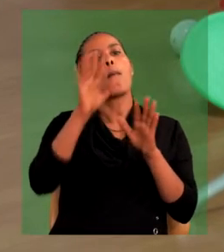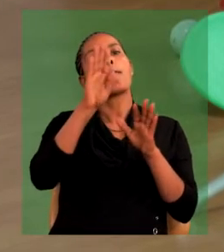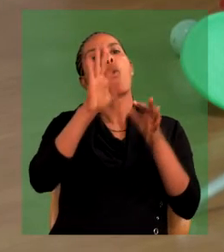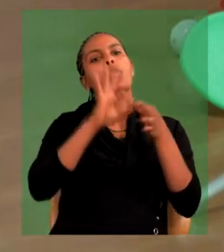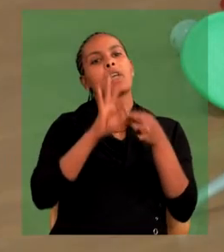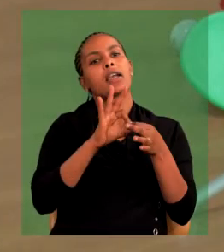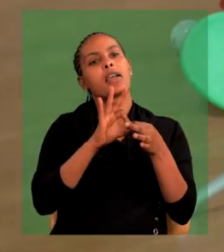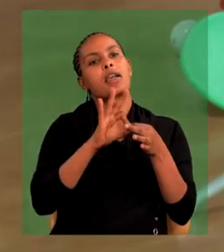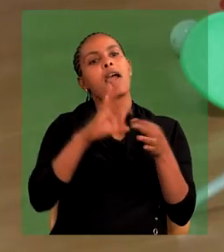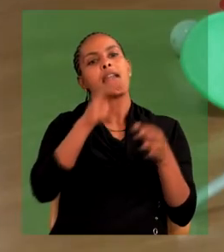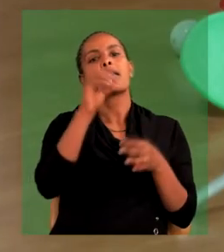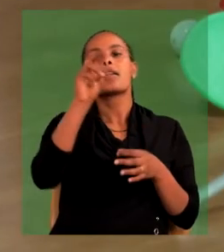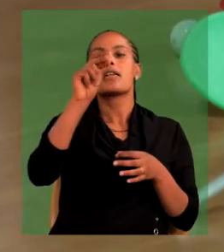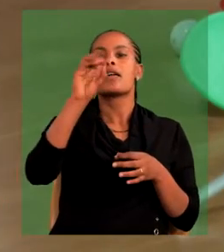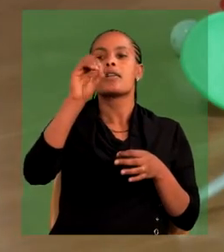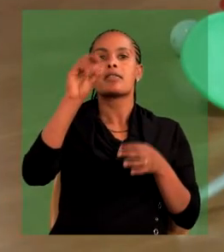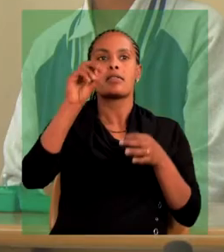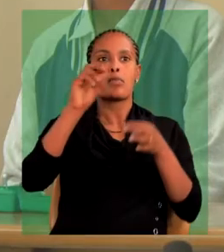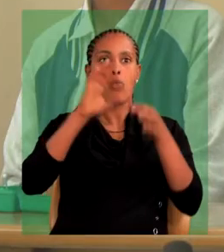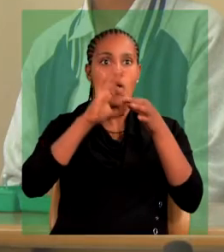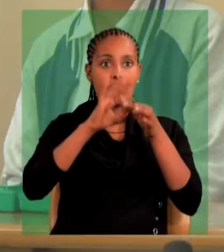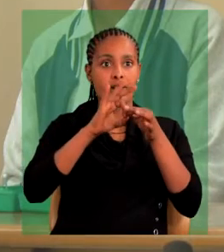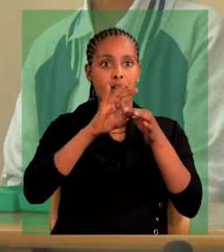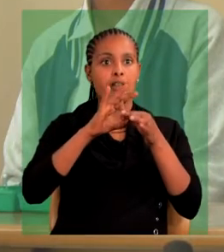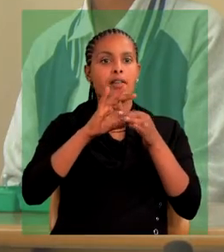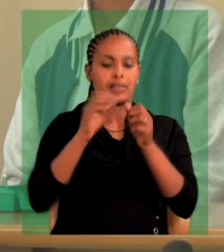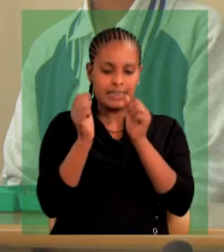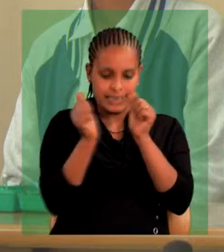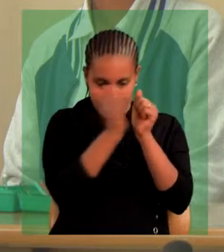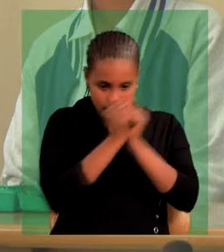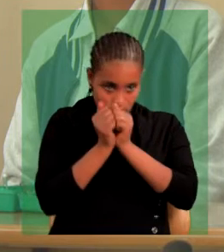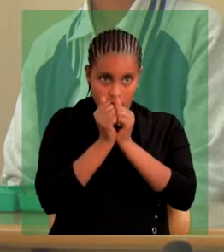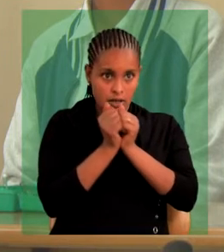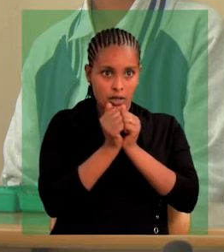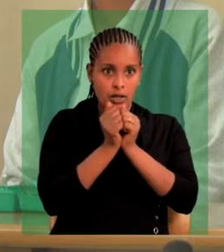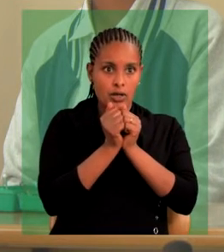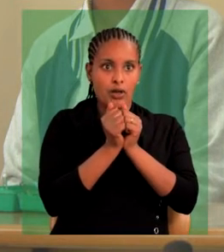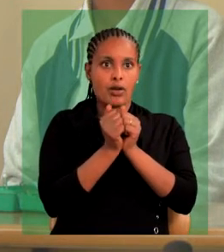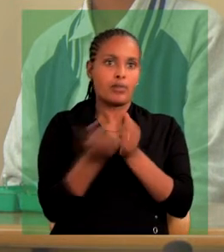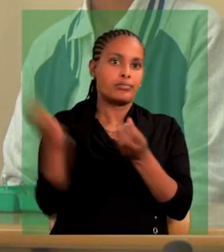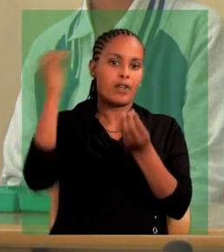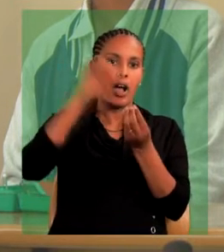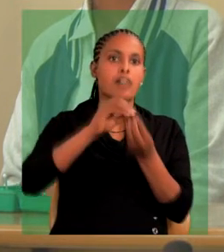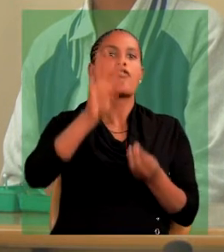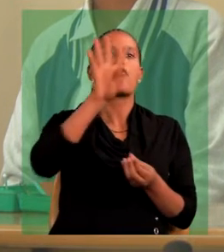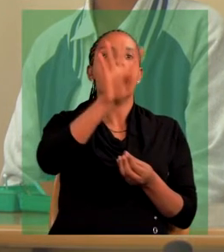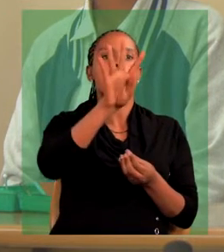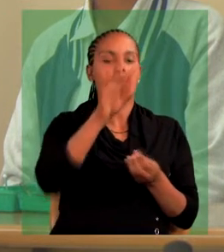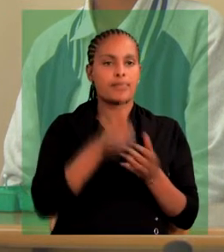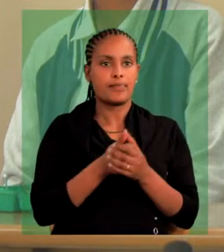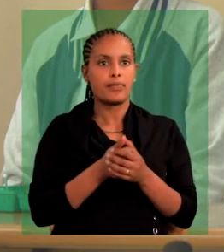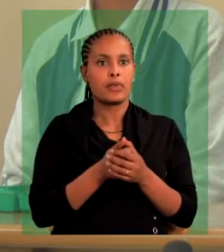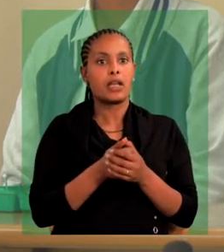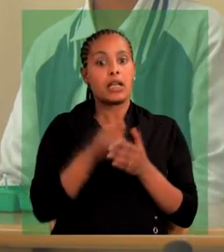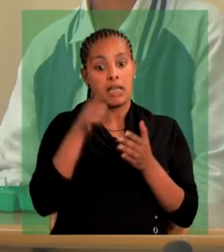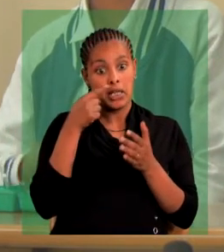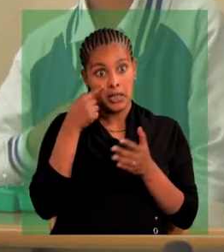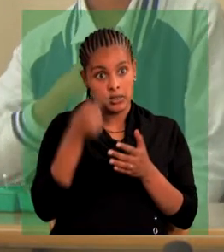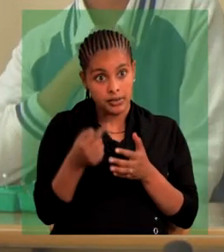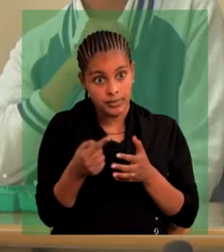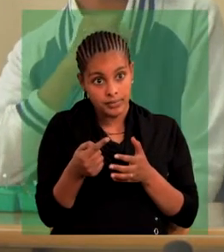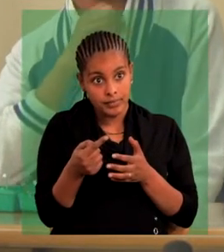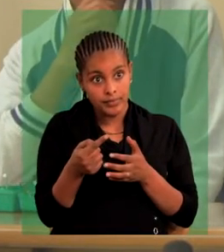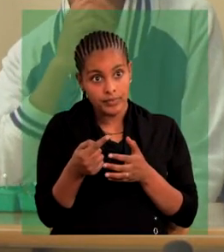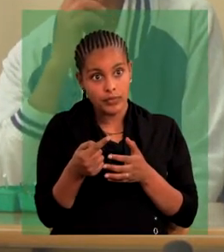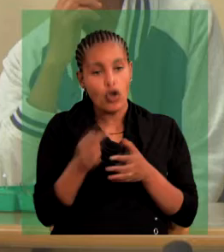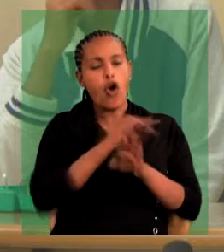bonding and non-bonding pairs taken together will add up to 4. Here